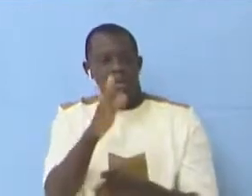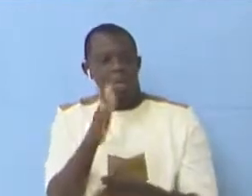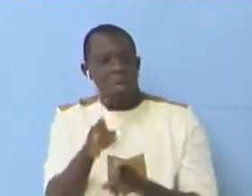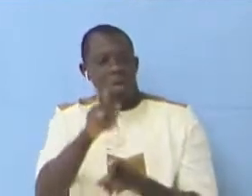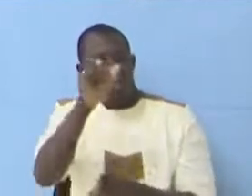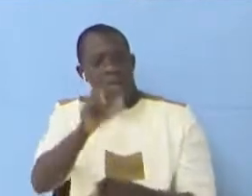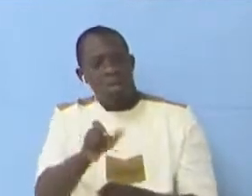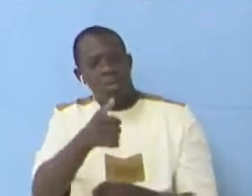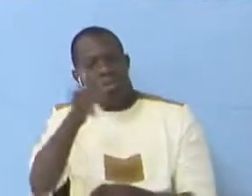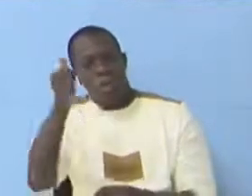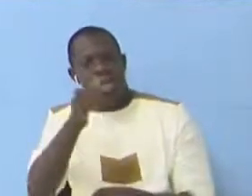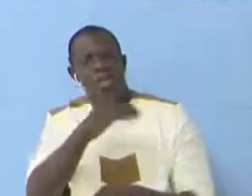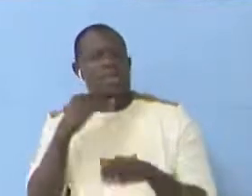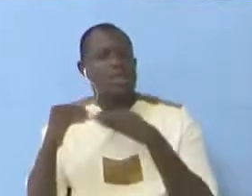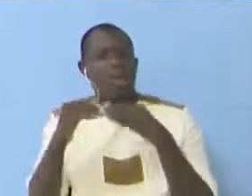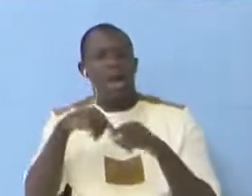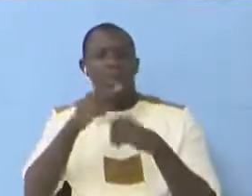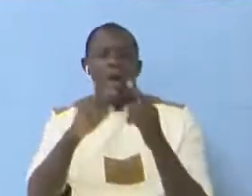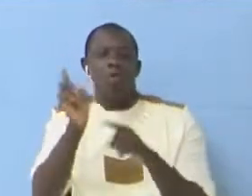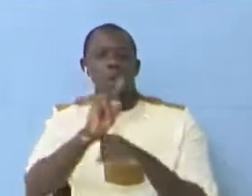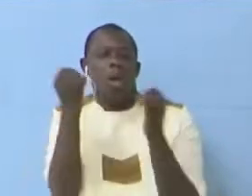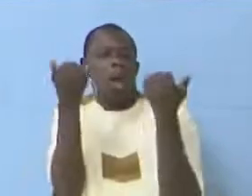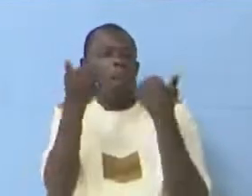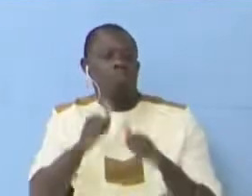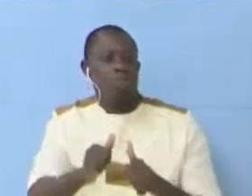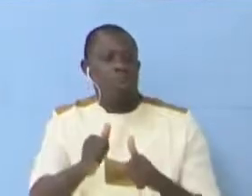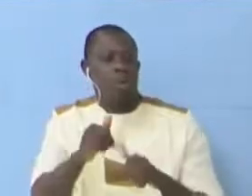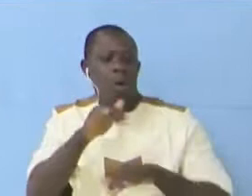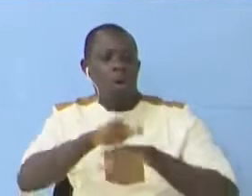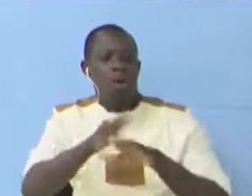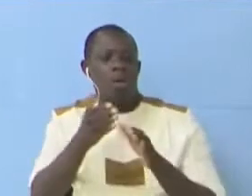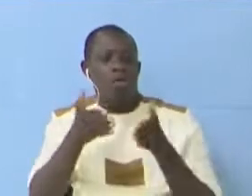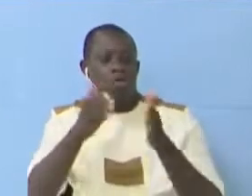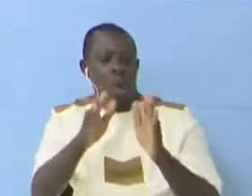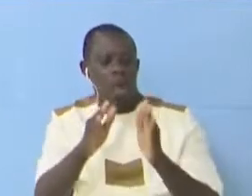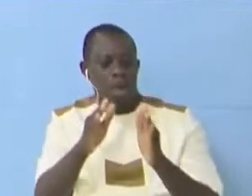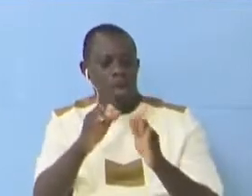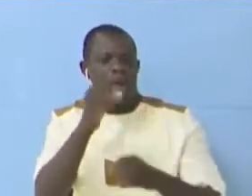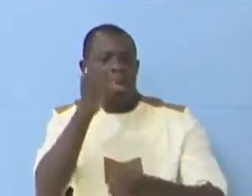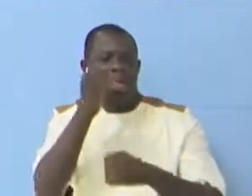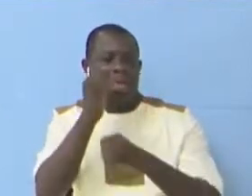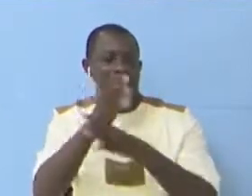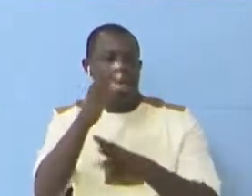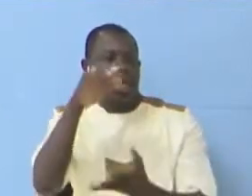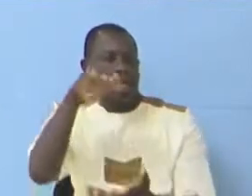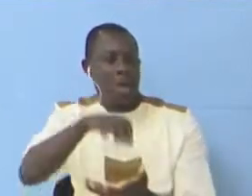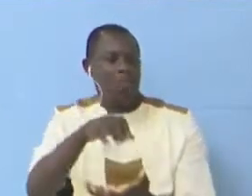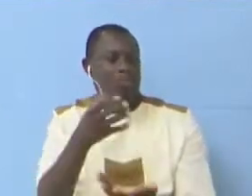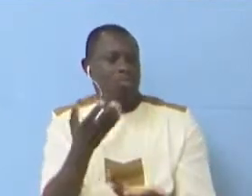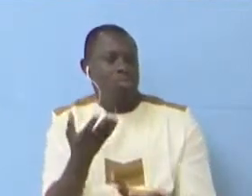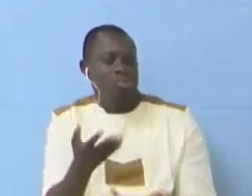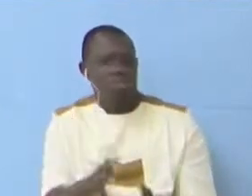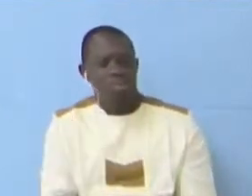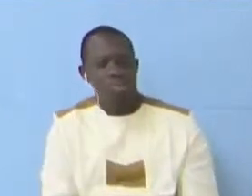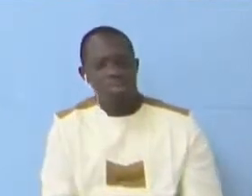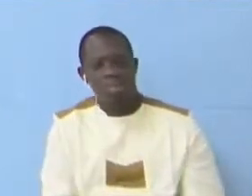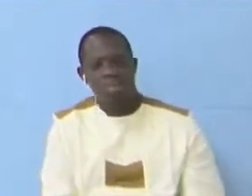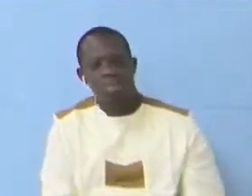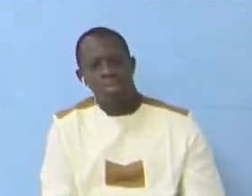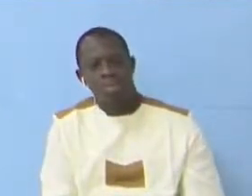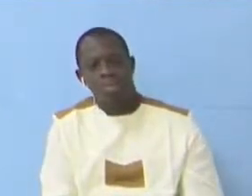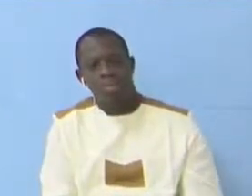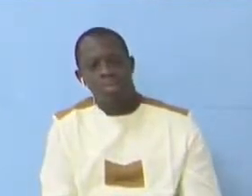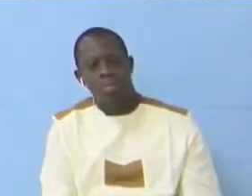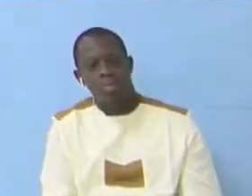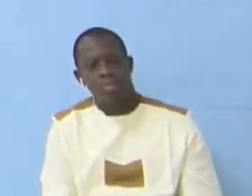happened just across the road, Ghana Town. loolu mooy rek pour laxatu dañ ne ñoom jàppuñ leen woon pour wane rek